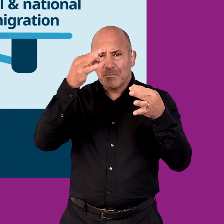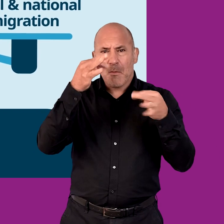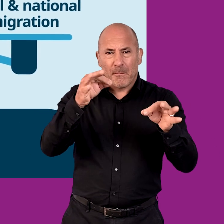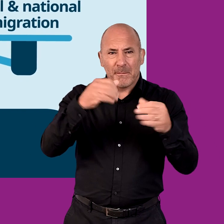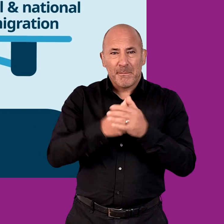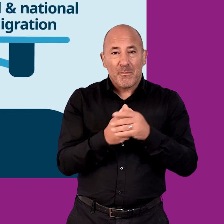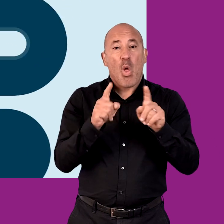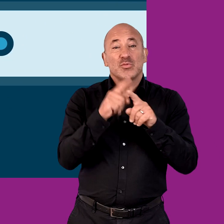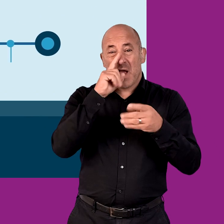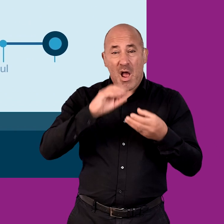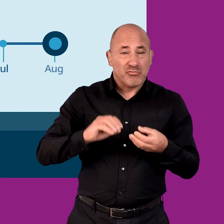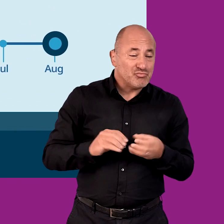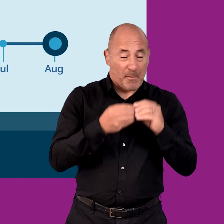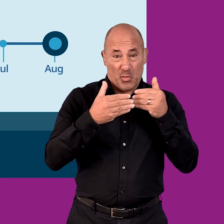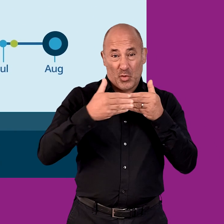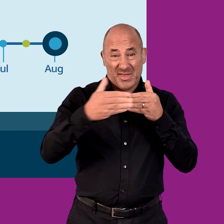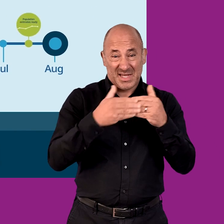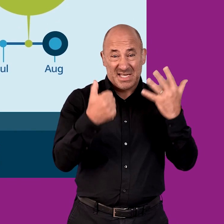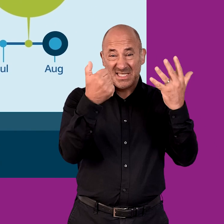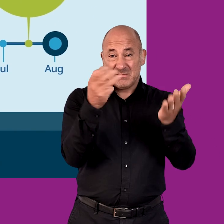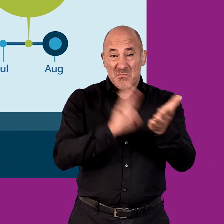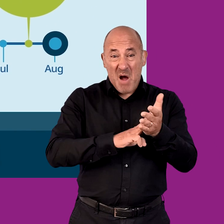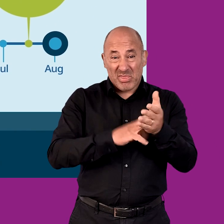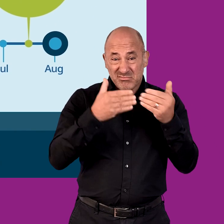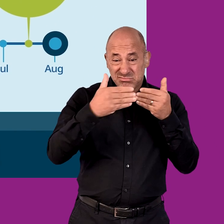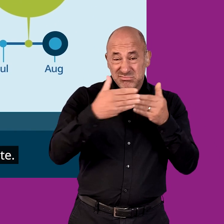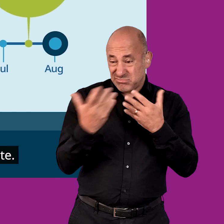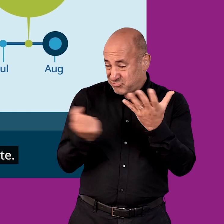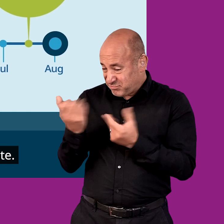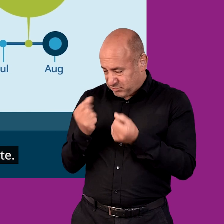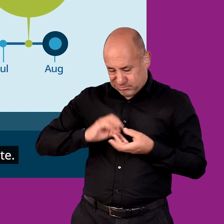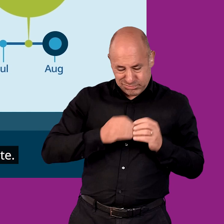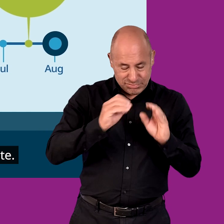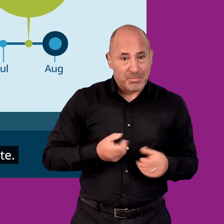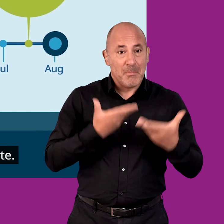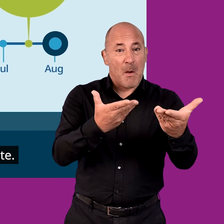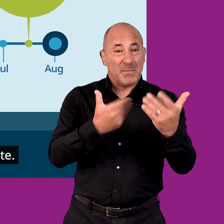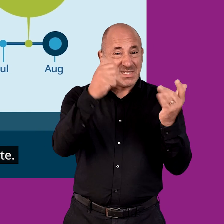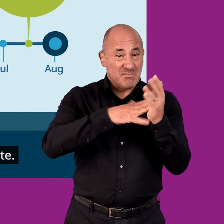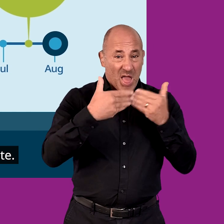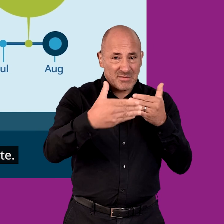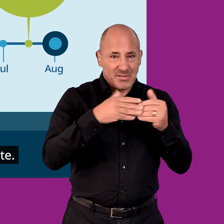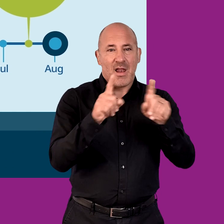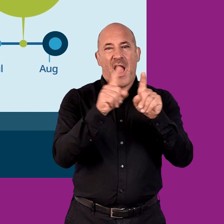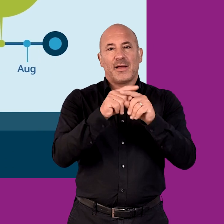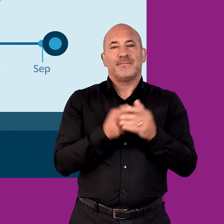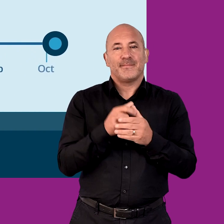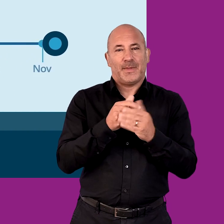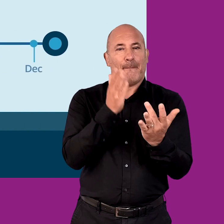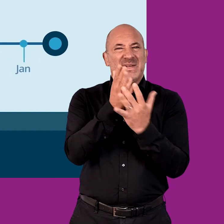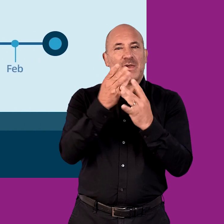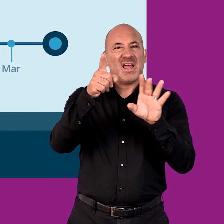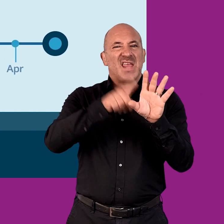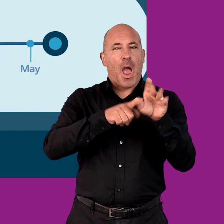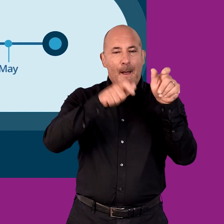and accurate, and means we can produce provisional population estimates within 6 months of the reference date. For